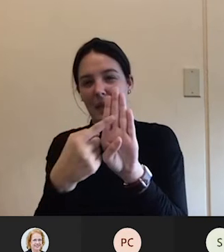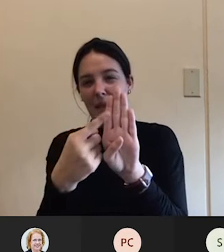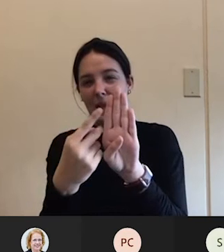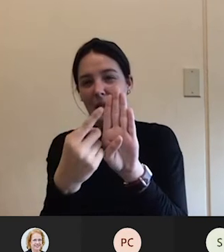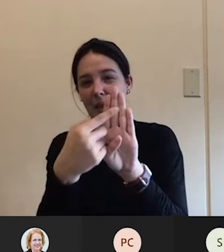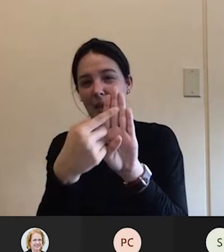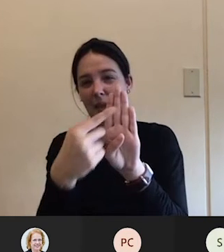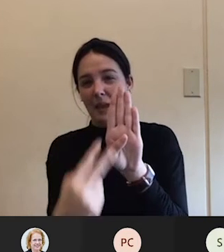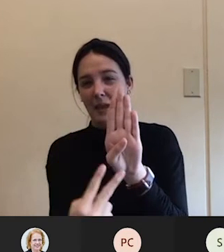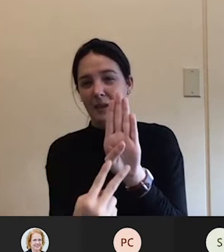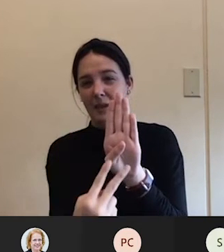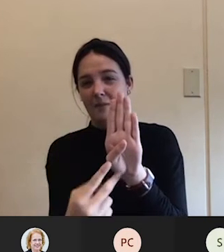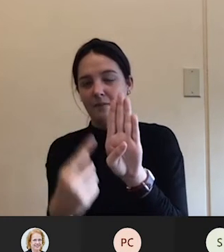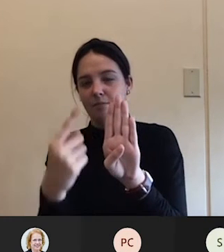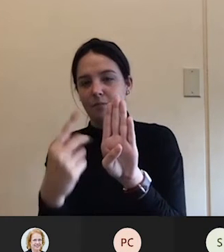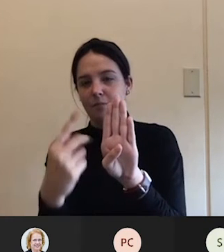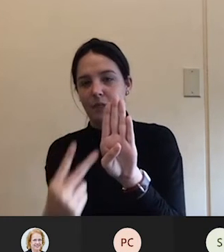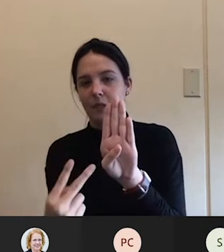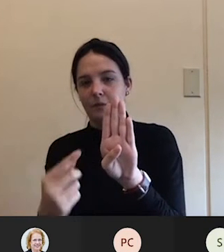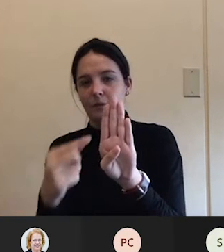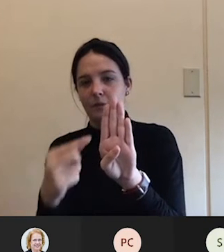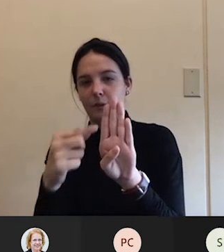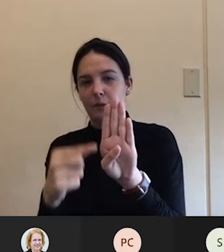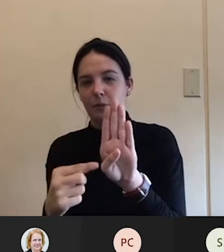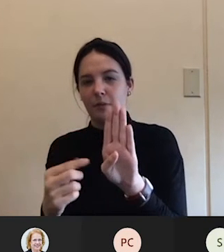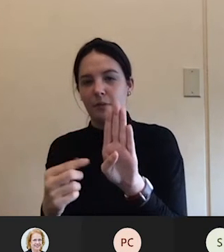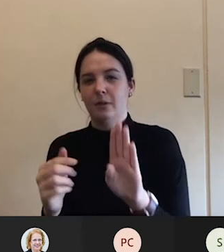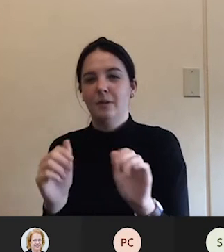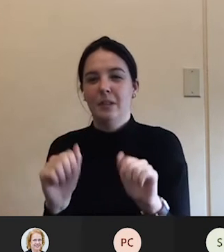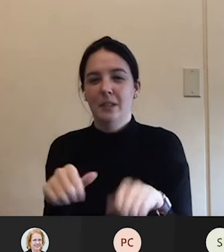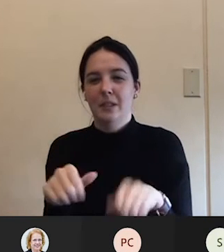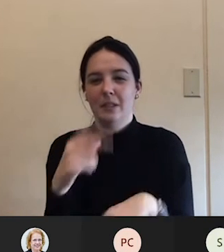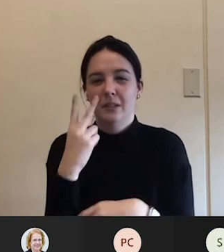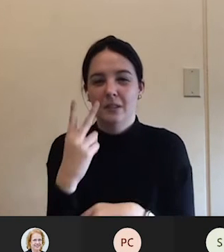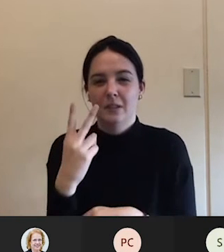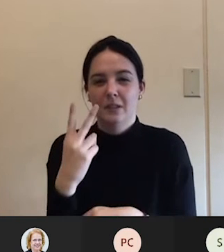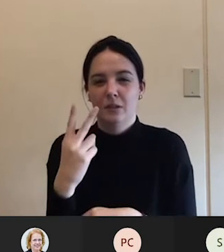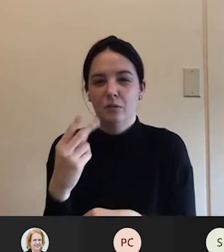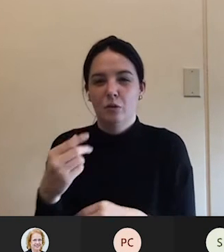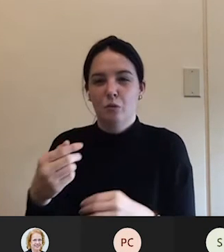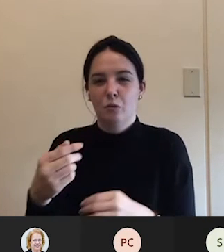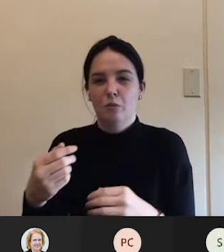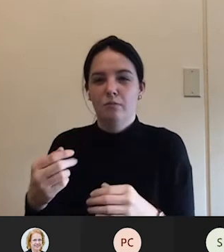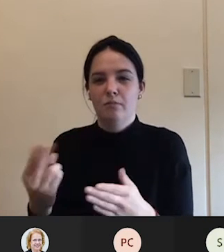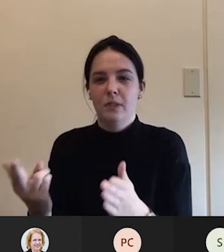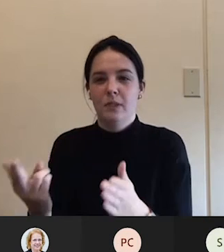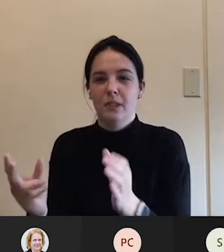I'm just going to stick it onto my little rocket.